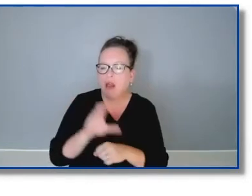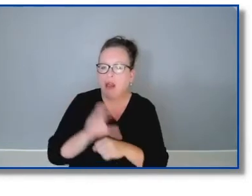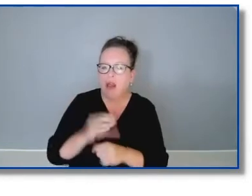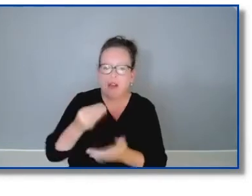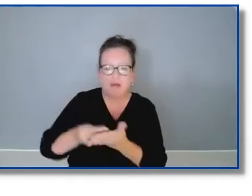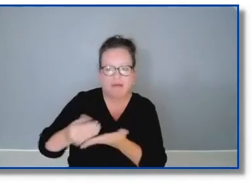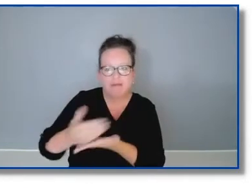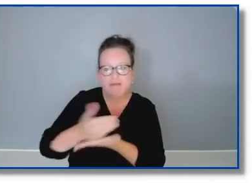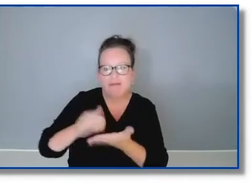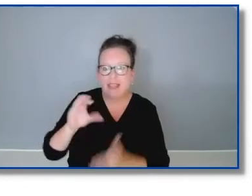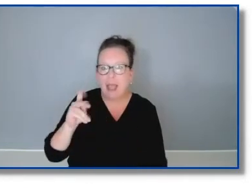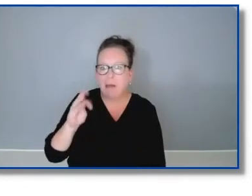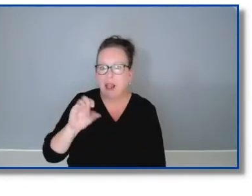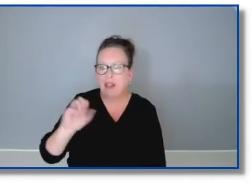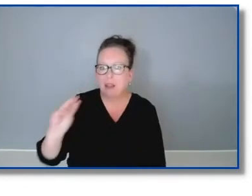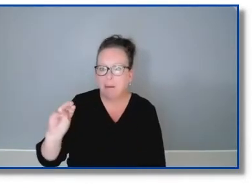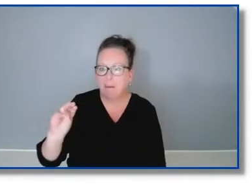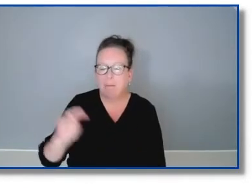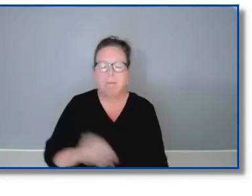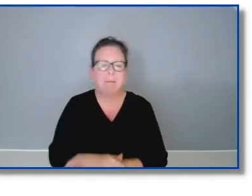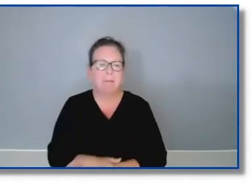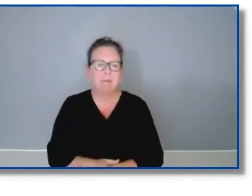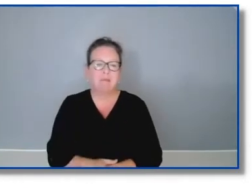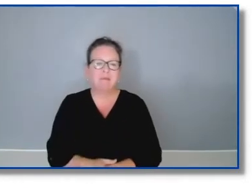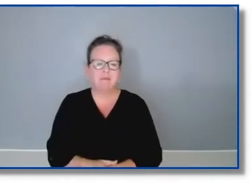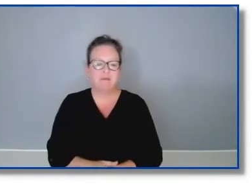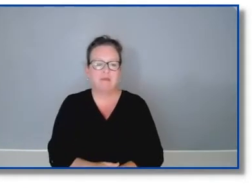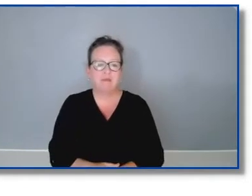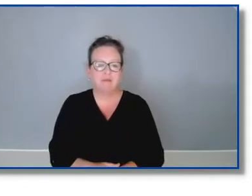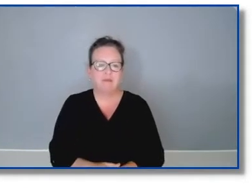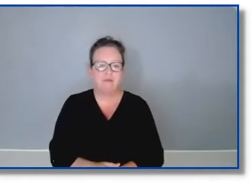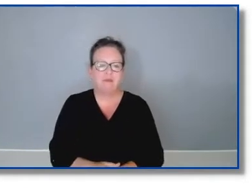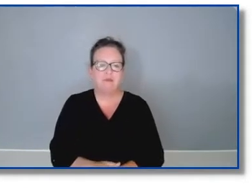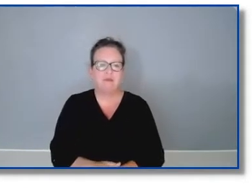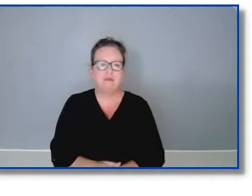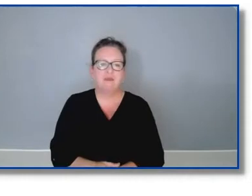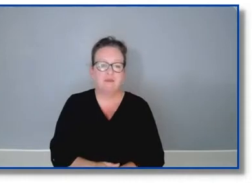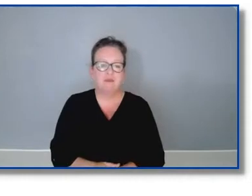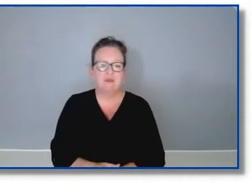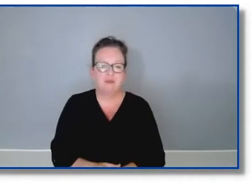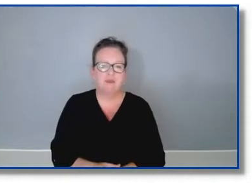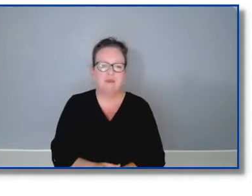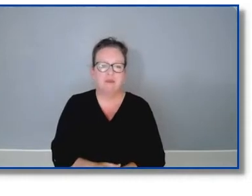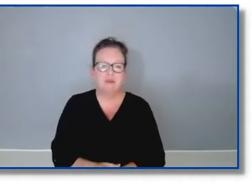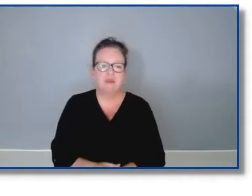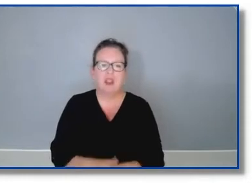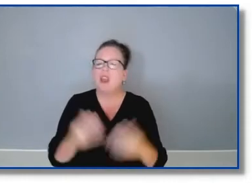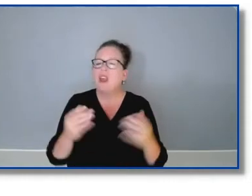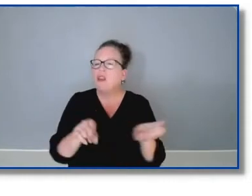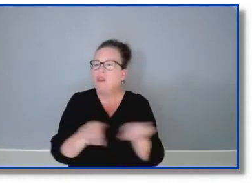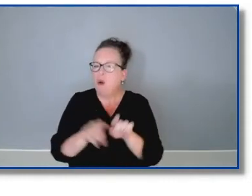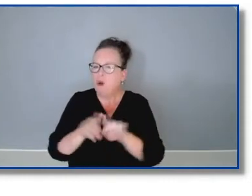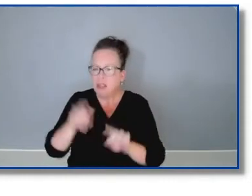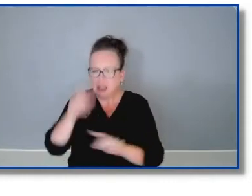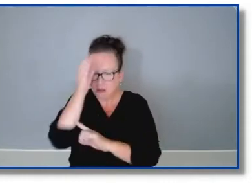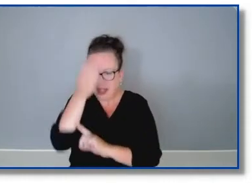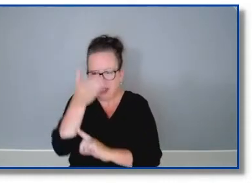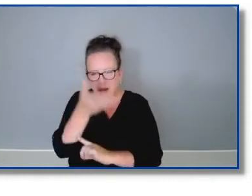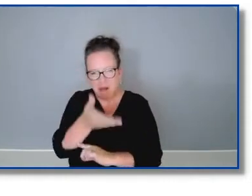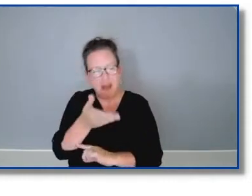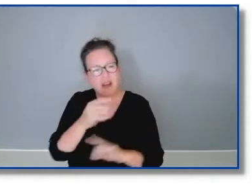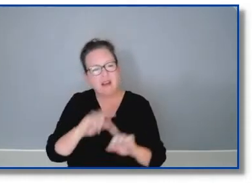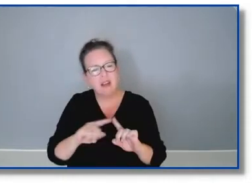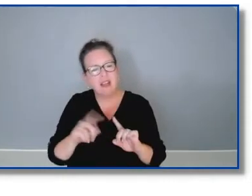for the works I'm about to present here is the concept of plural subjectivity, which undermines the paradigm